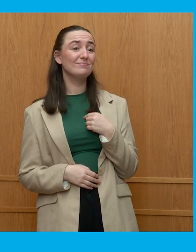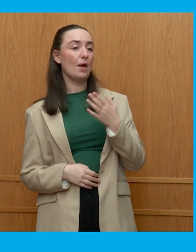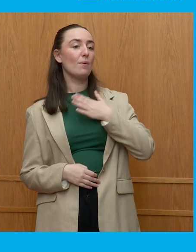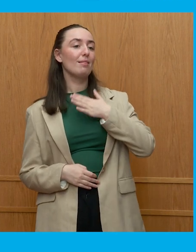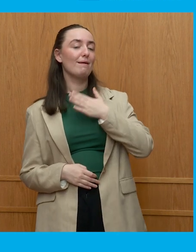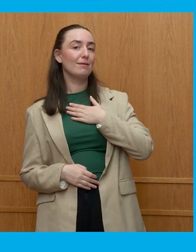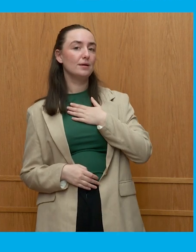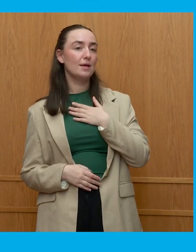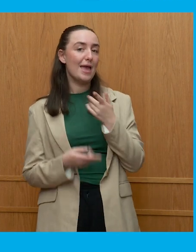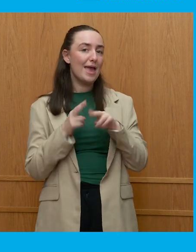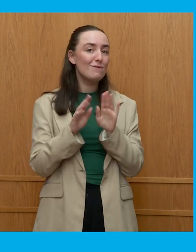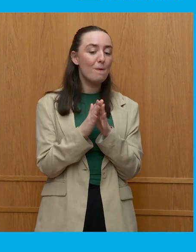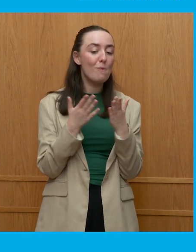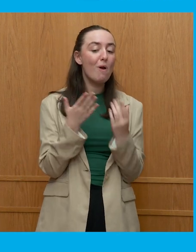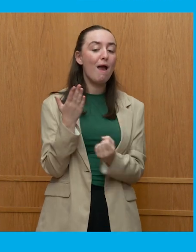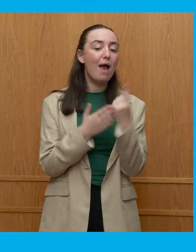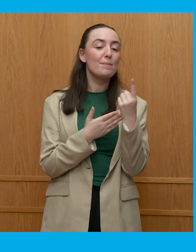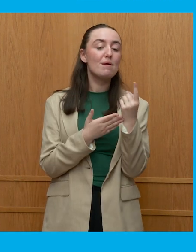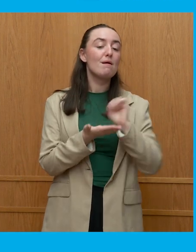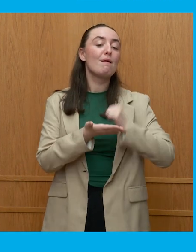a book to happen, or